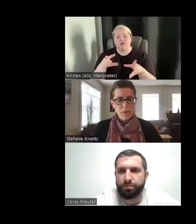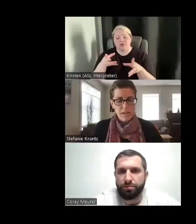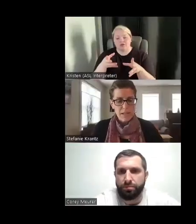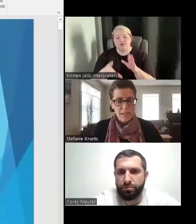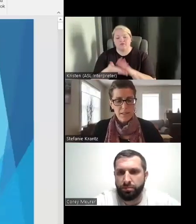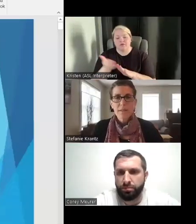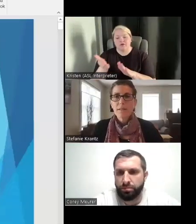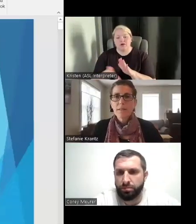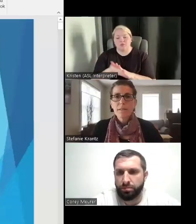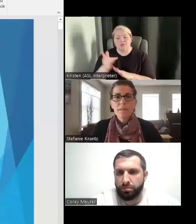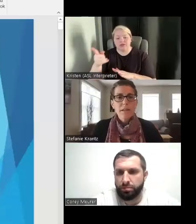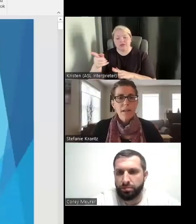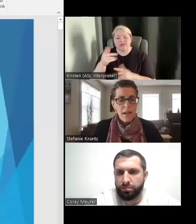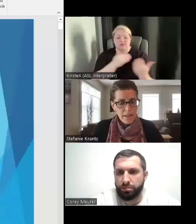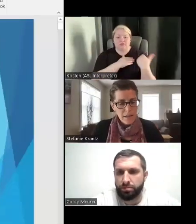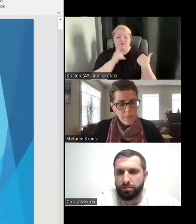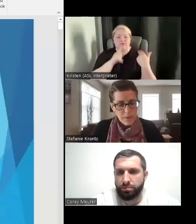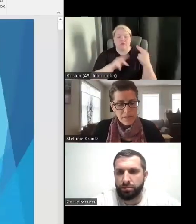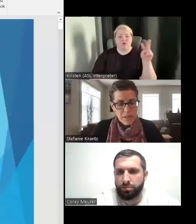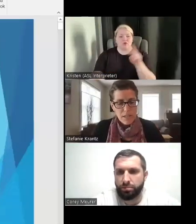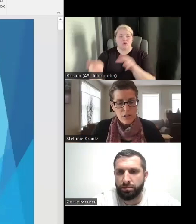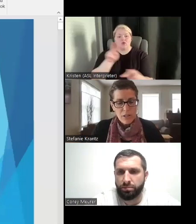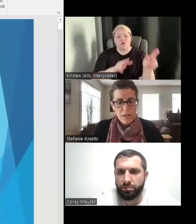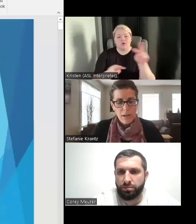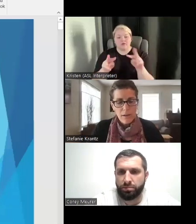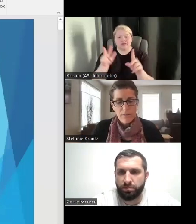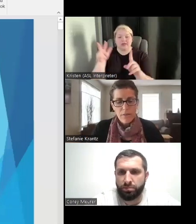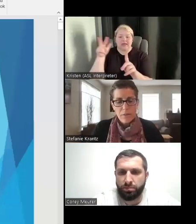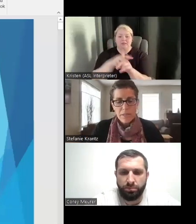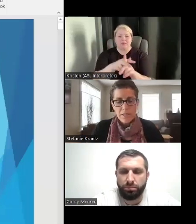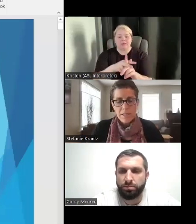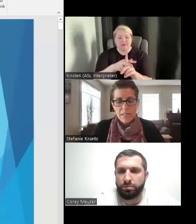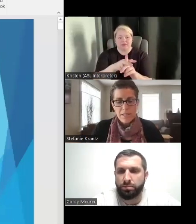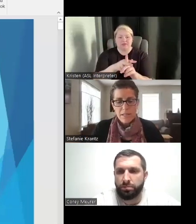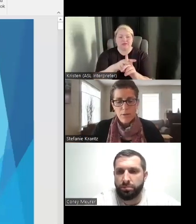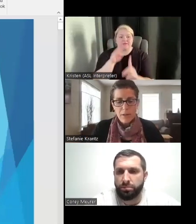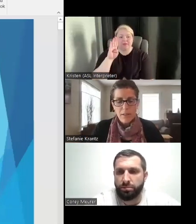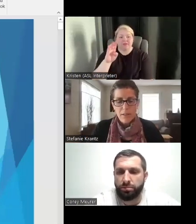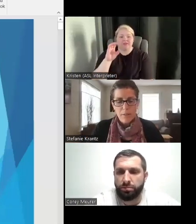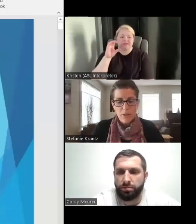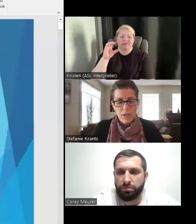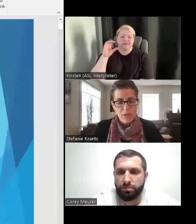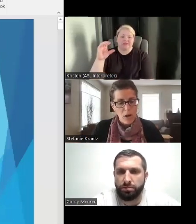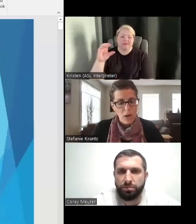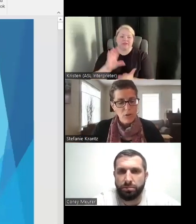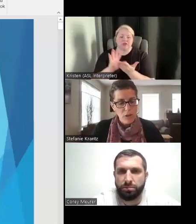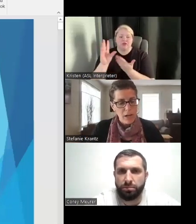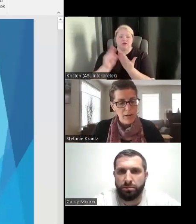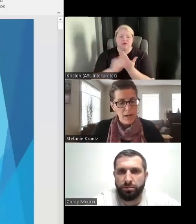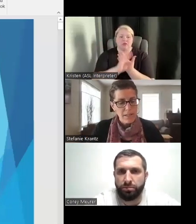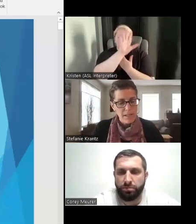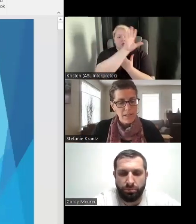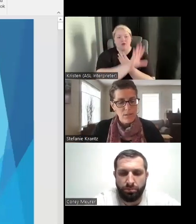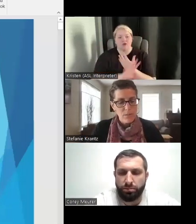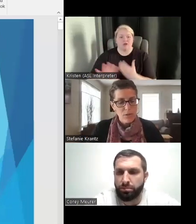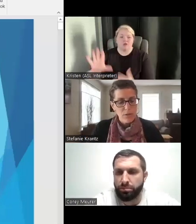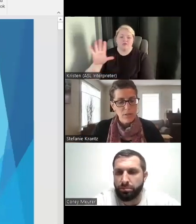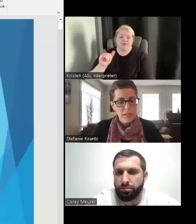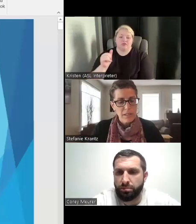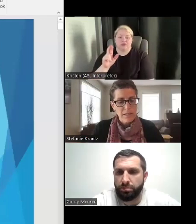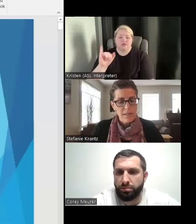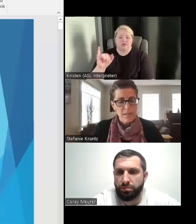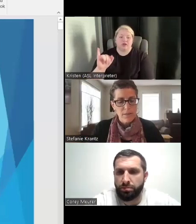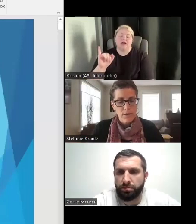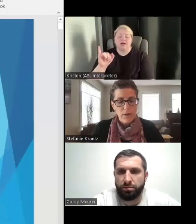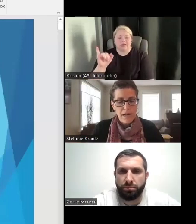for the oversight and implementation of the BCC curriculum across all JRI sites, which